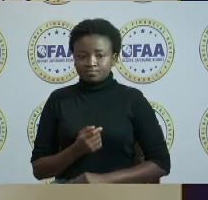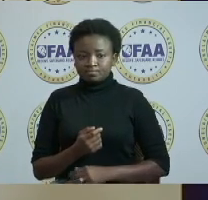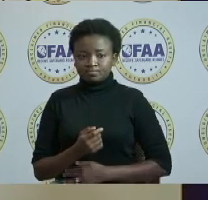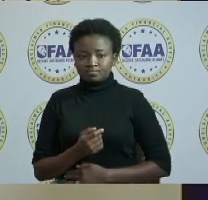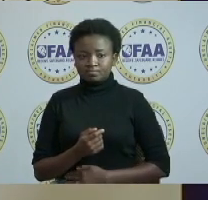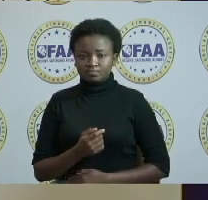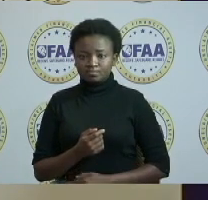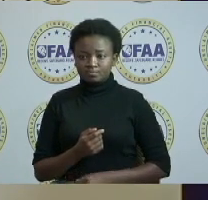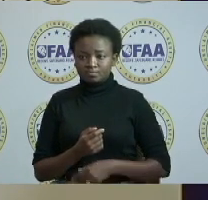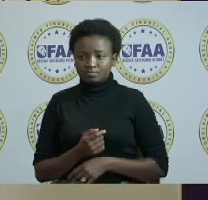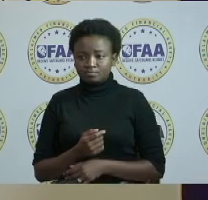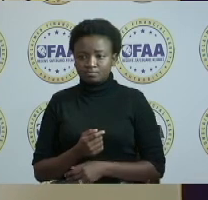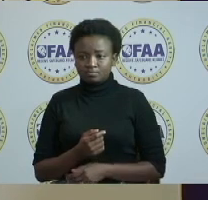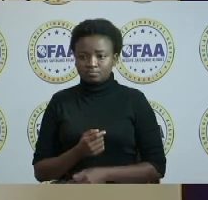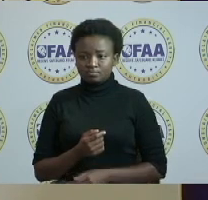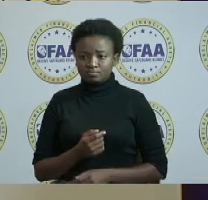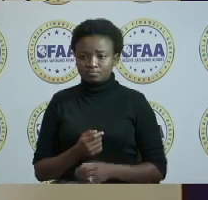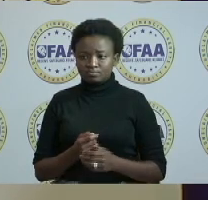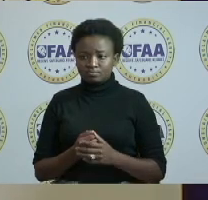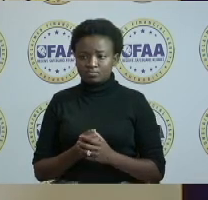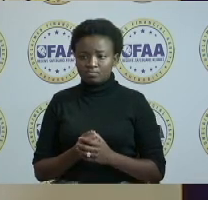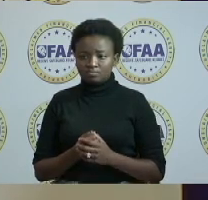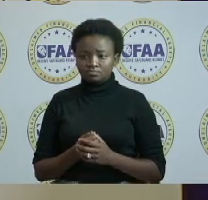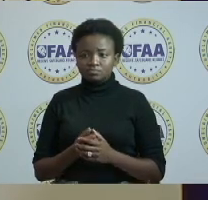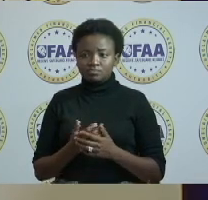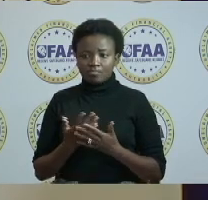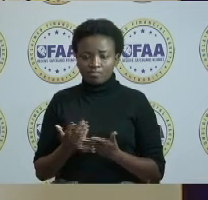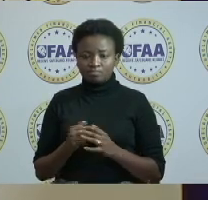how urgent, with where the authority is right now,